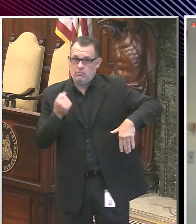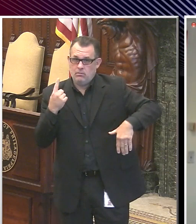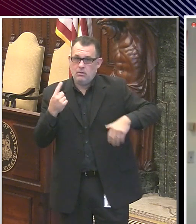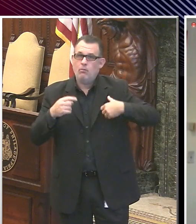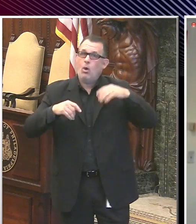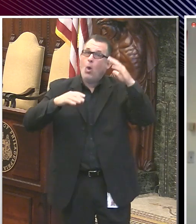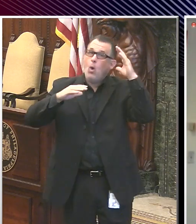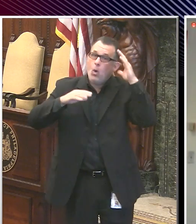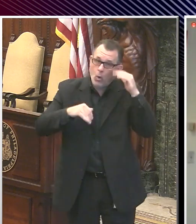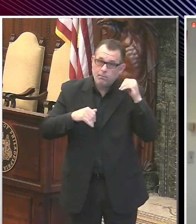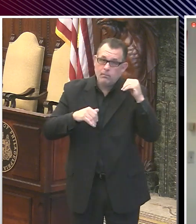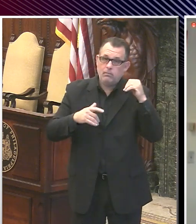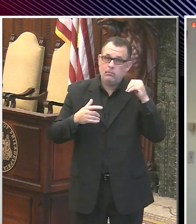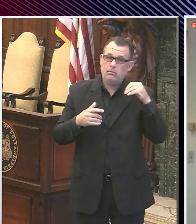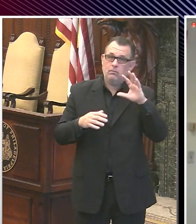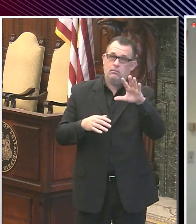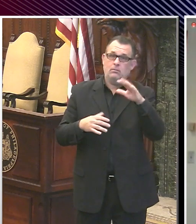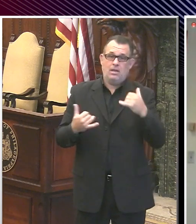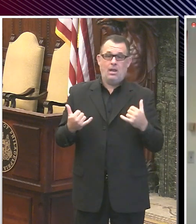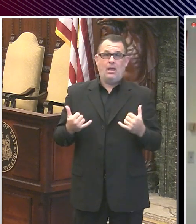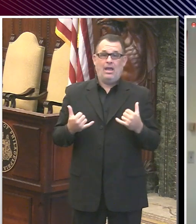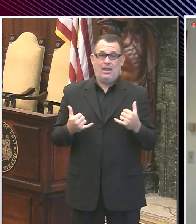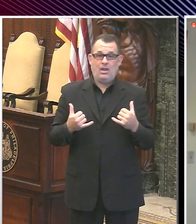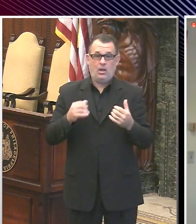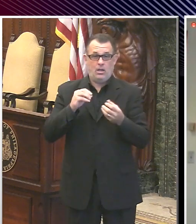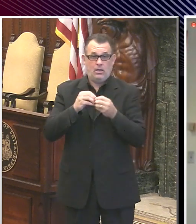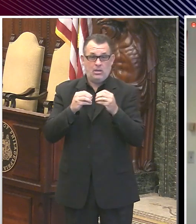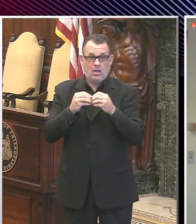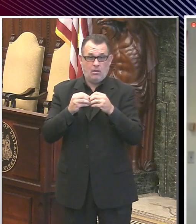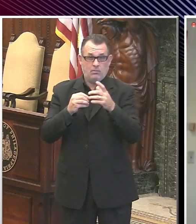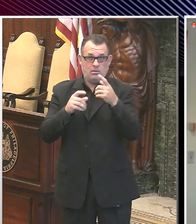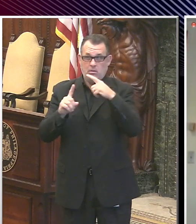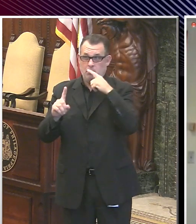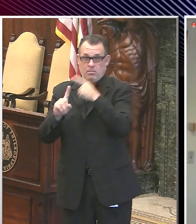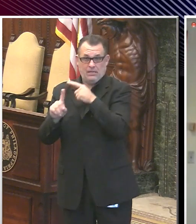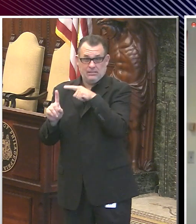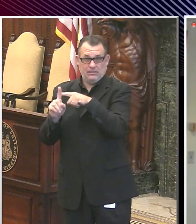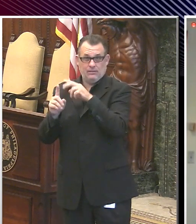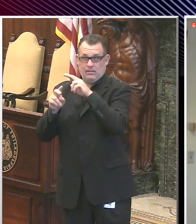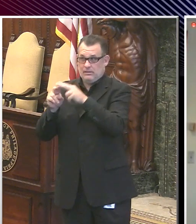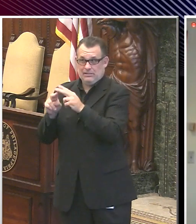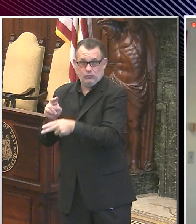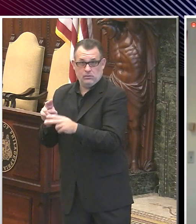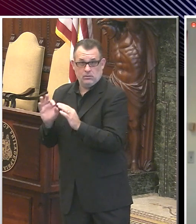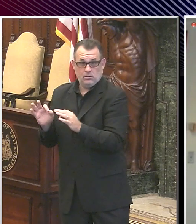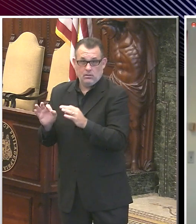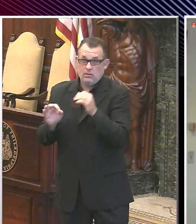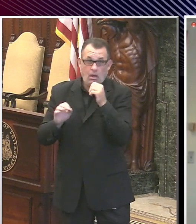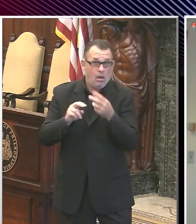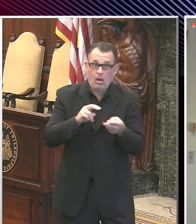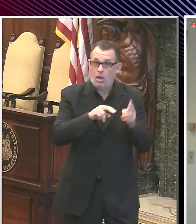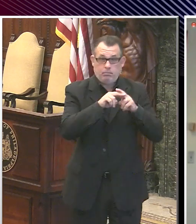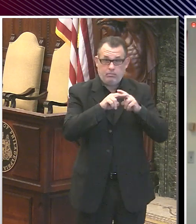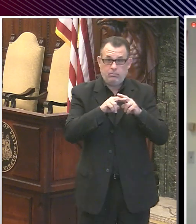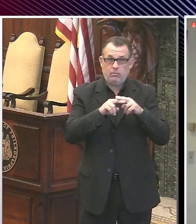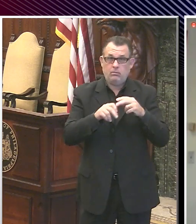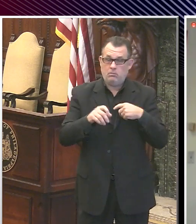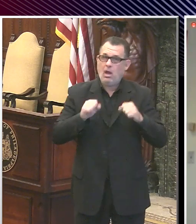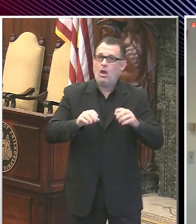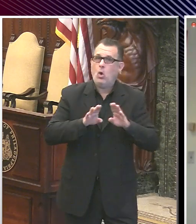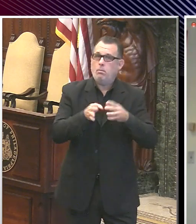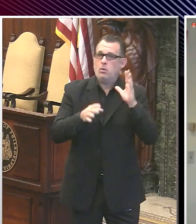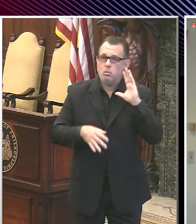no significant reversal in the percent positive in the next 2 weeks. We will do this reopening very